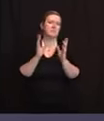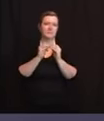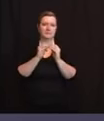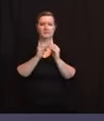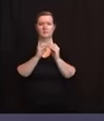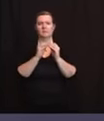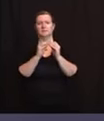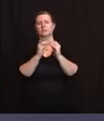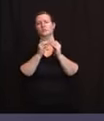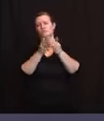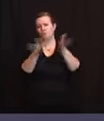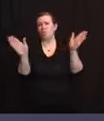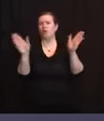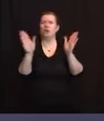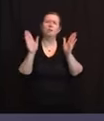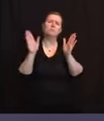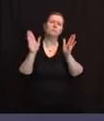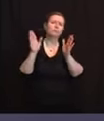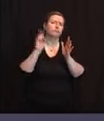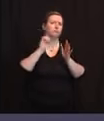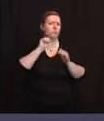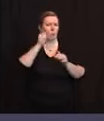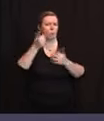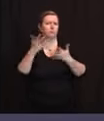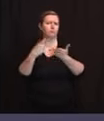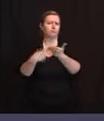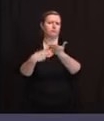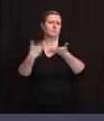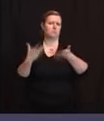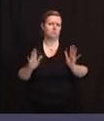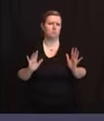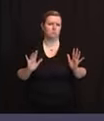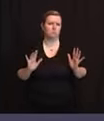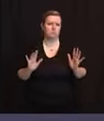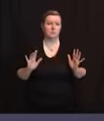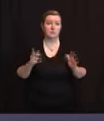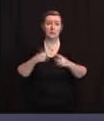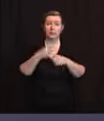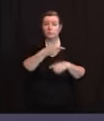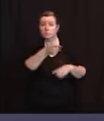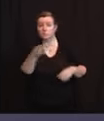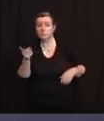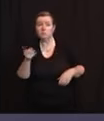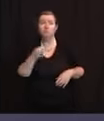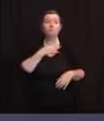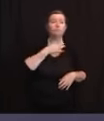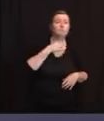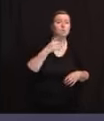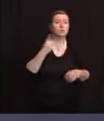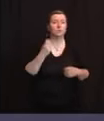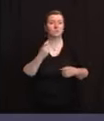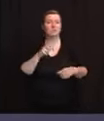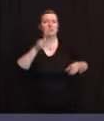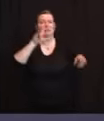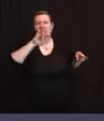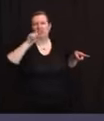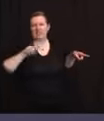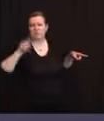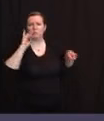gathering tomorrow at 11, and then Liz and her team will be available. They're doing an incredible job under incredible circumstances